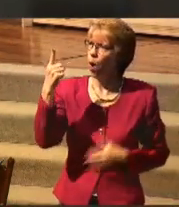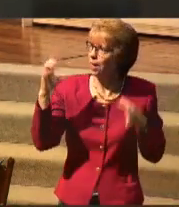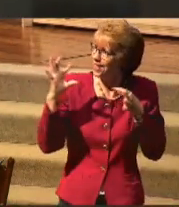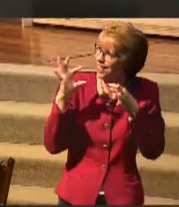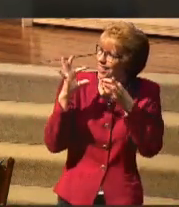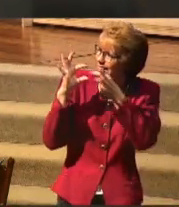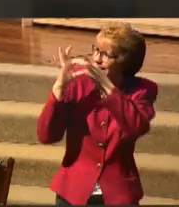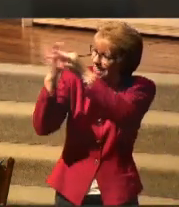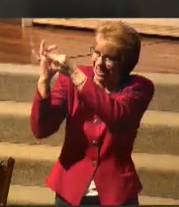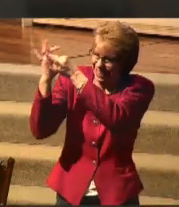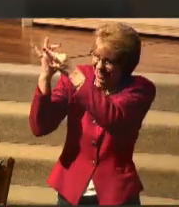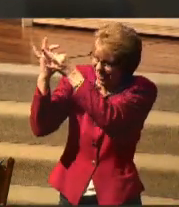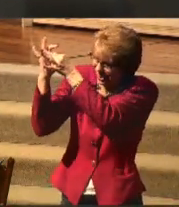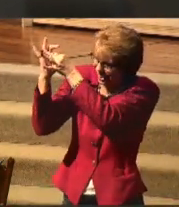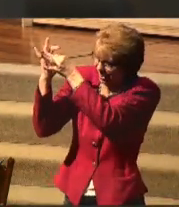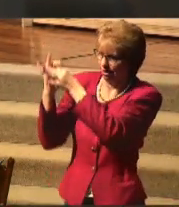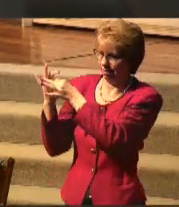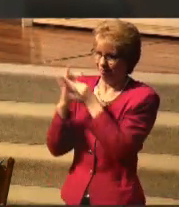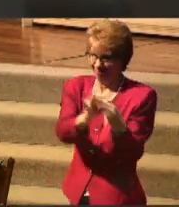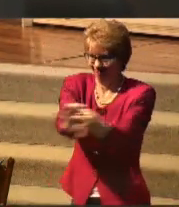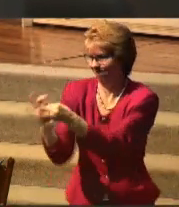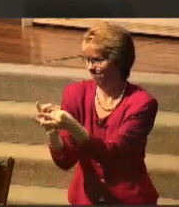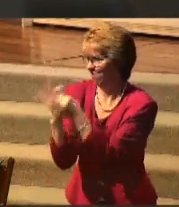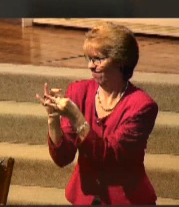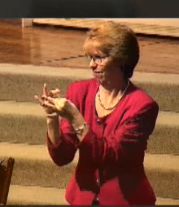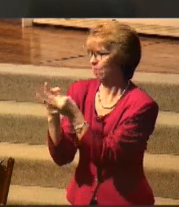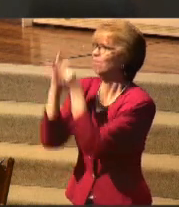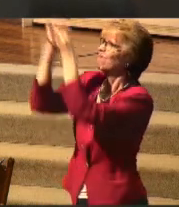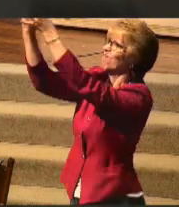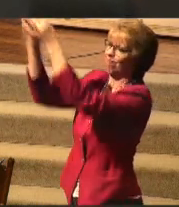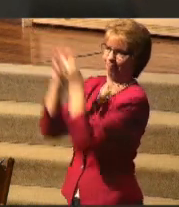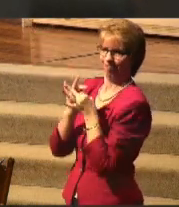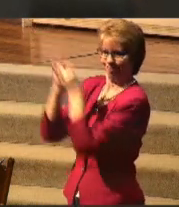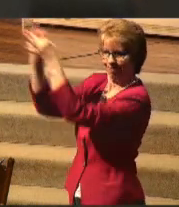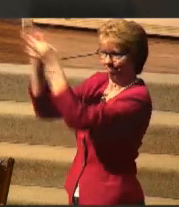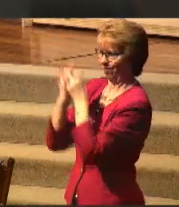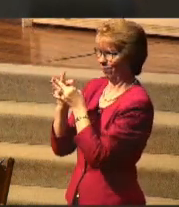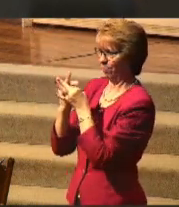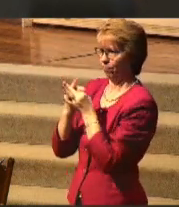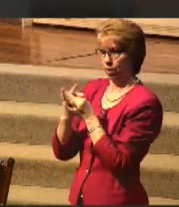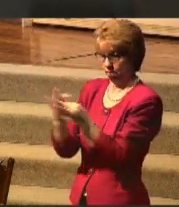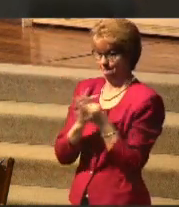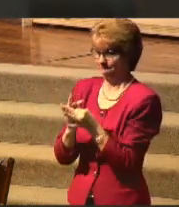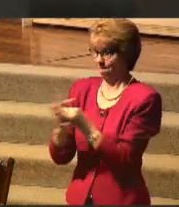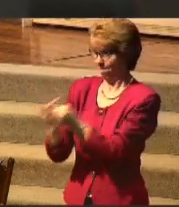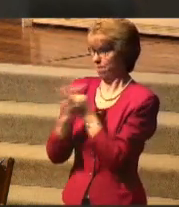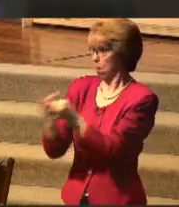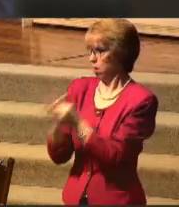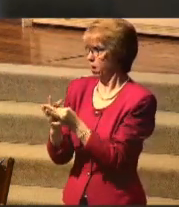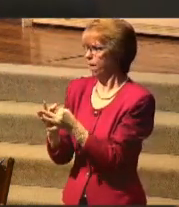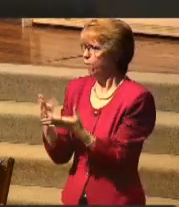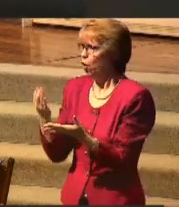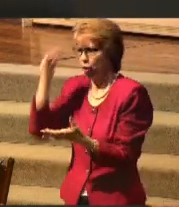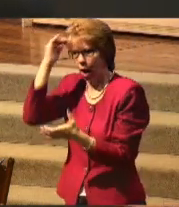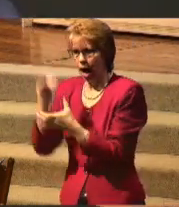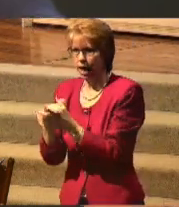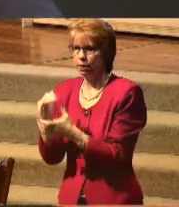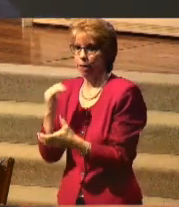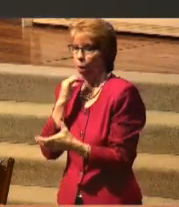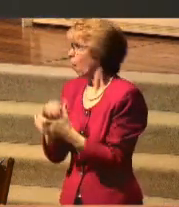before Almighty God, you and me forever. I'm looking at